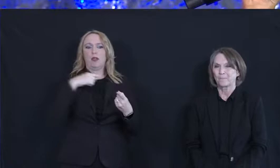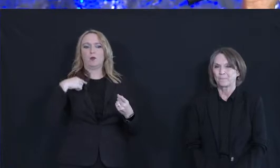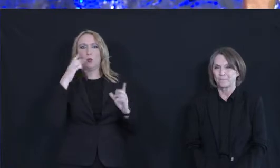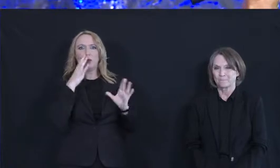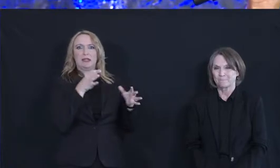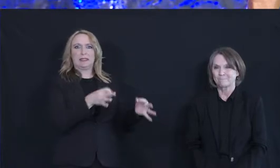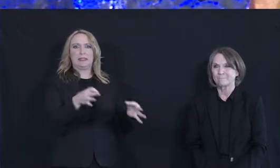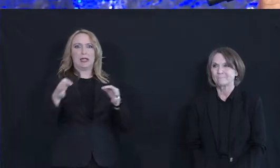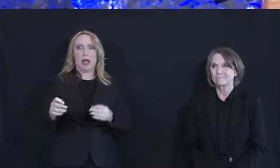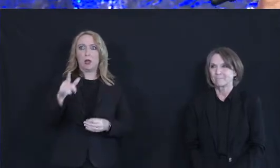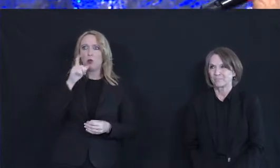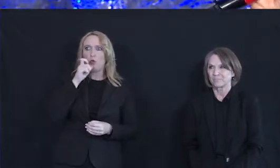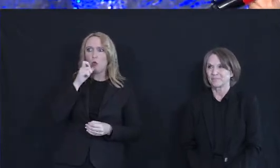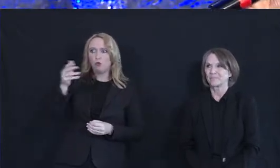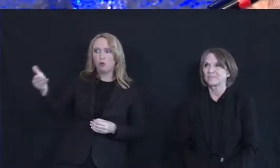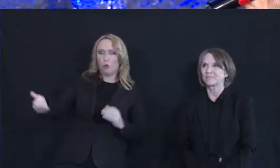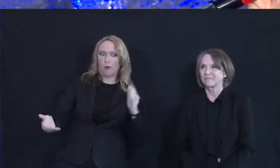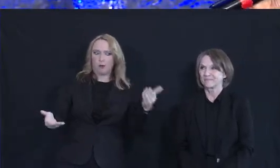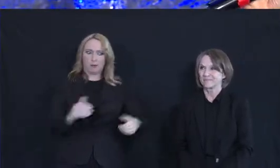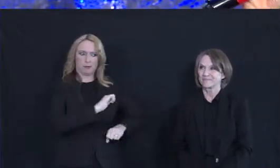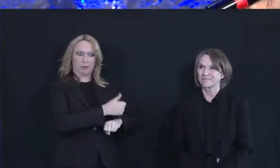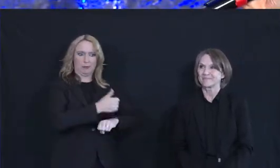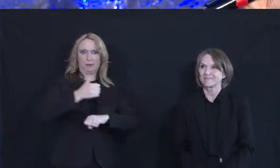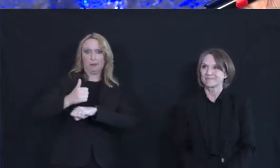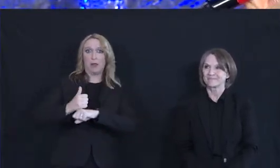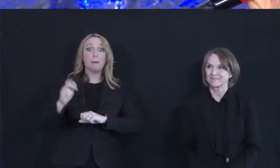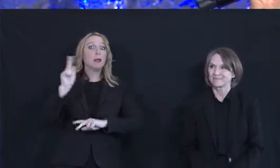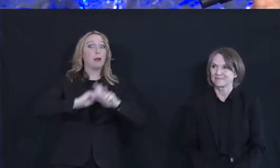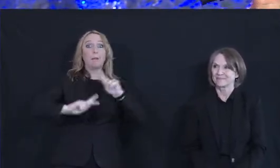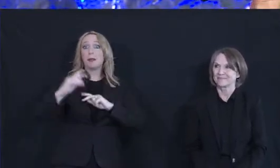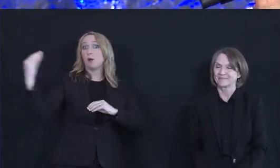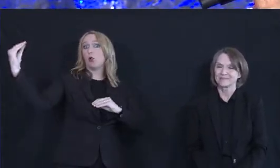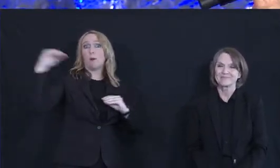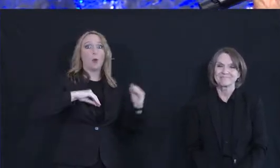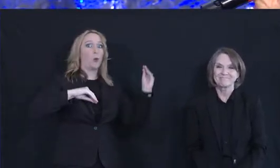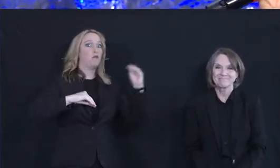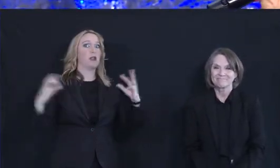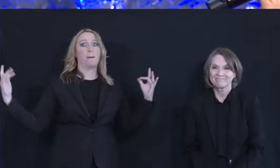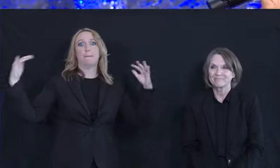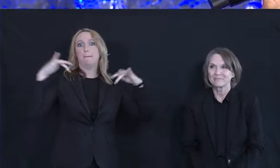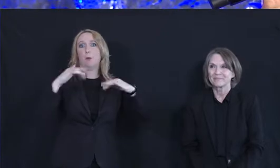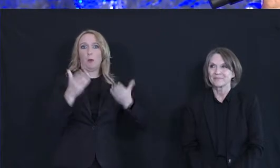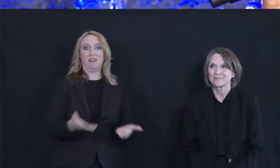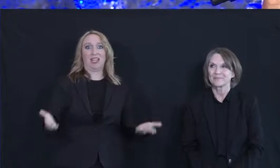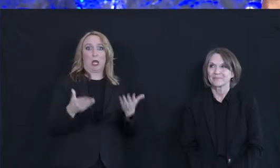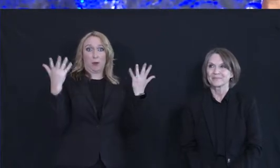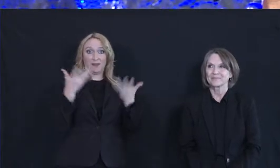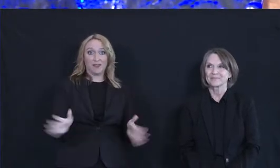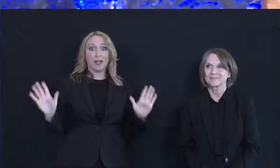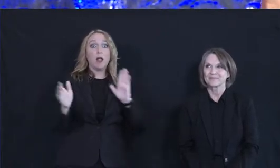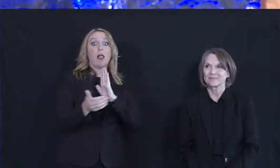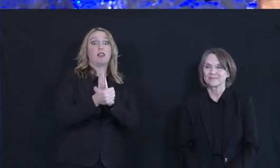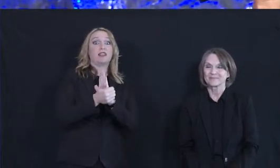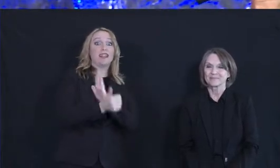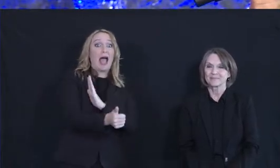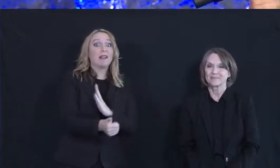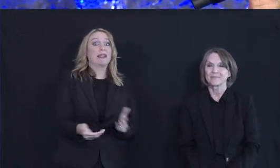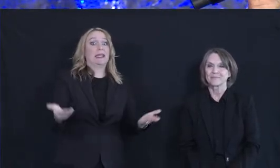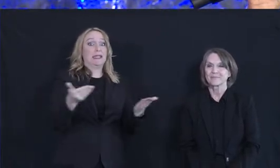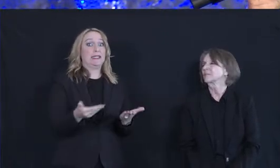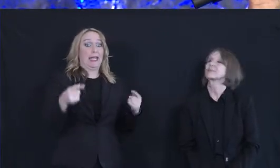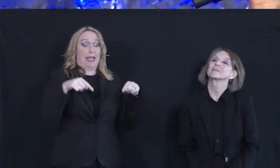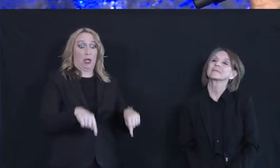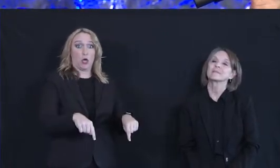opportunity the growth is already here you've heard me talk about that people are moving here so the talent is coming to North Texas so our key narrative